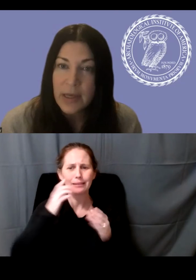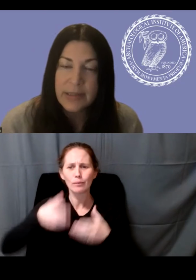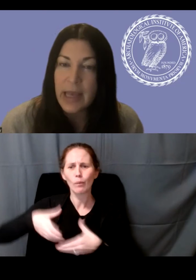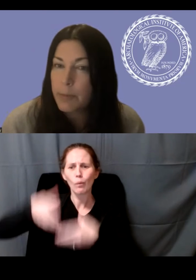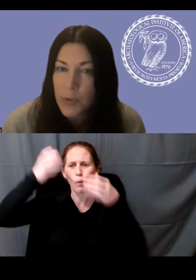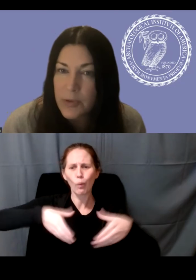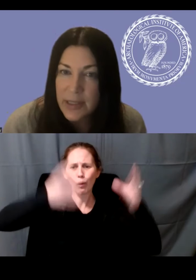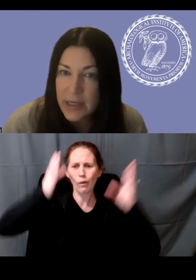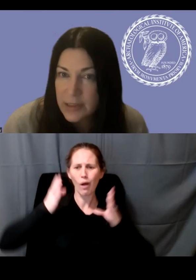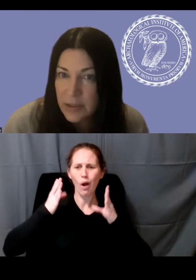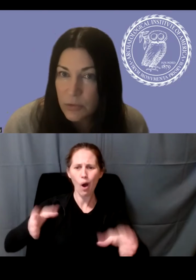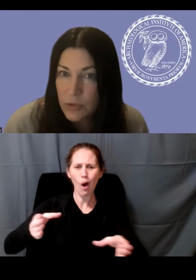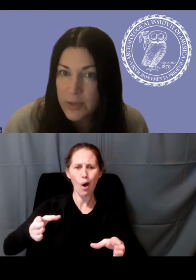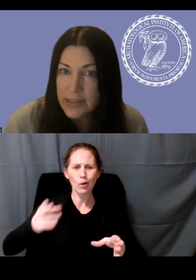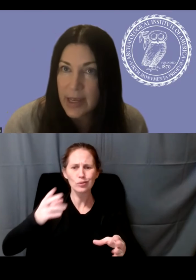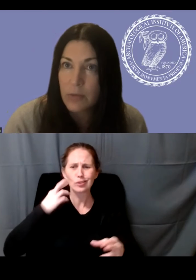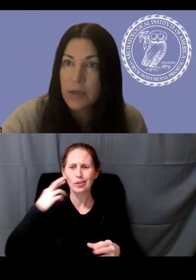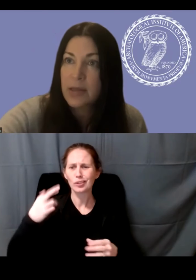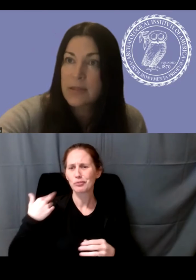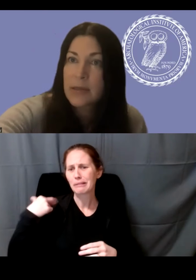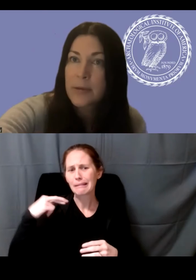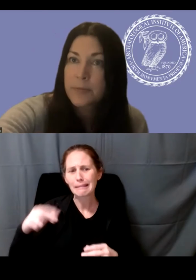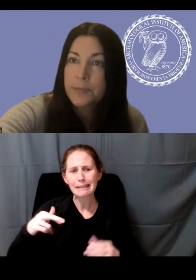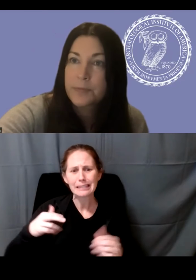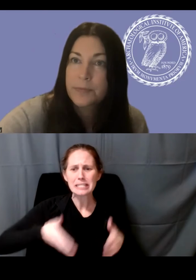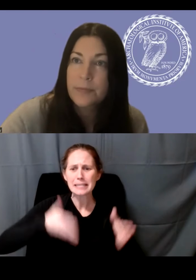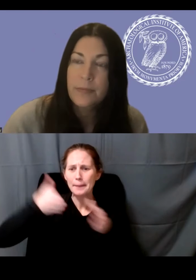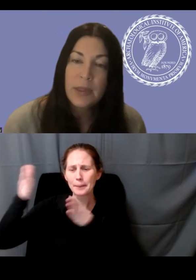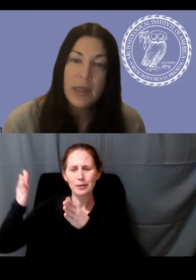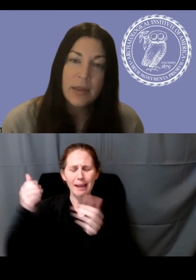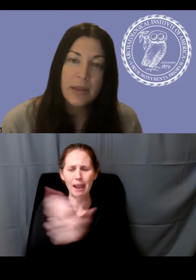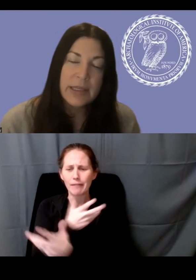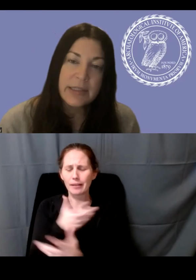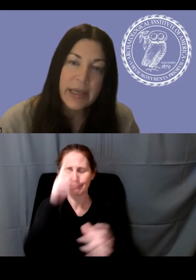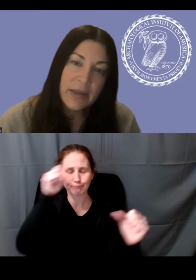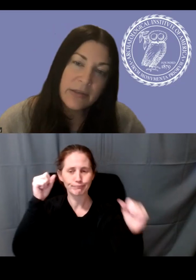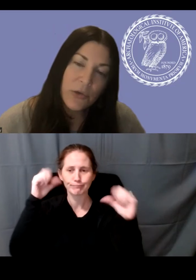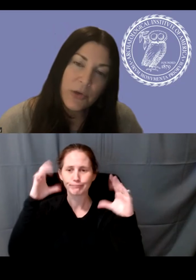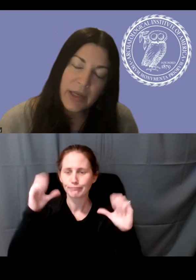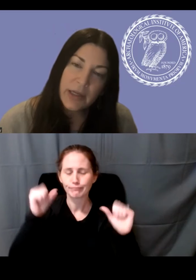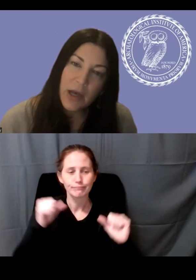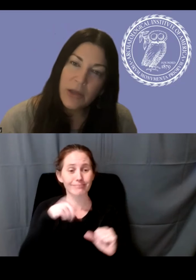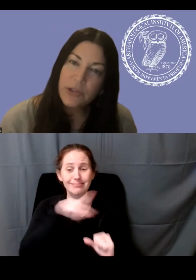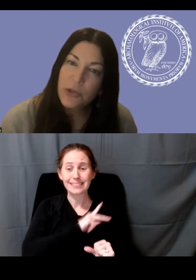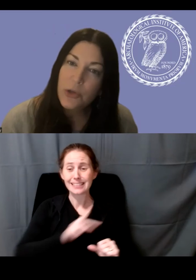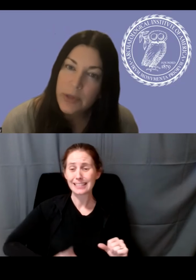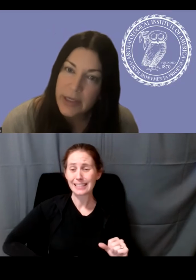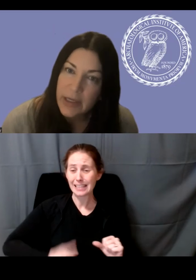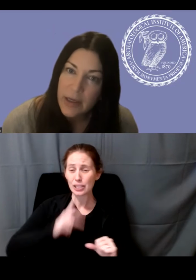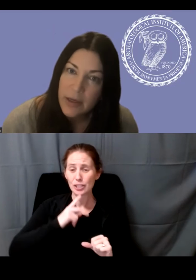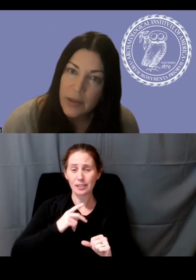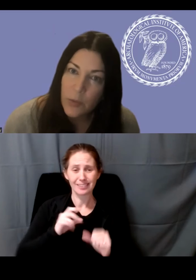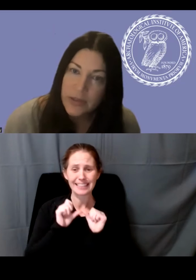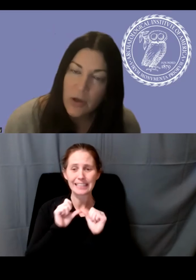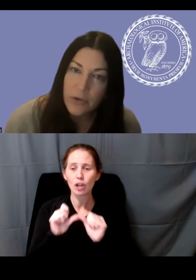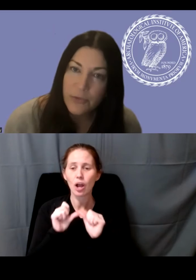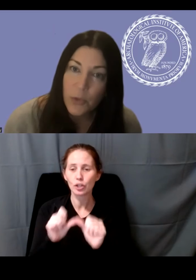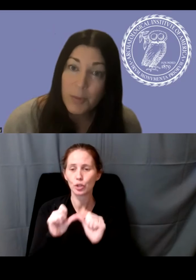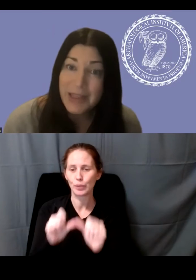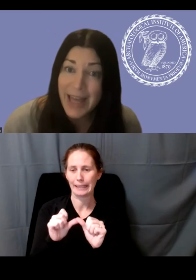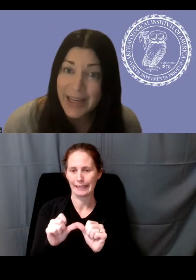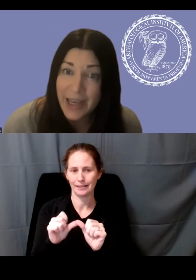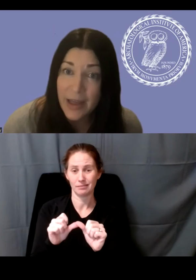halls, temples that continue to astound us. These kings created a continuity that went